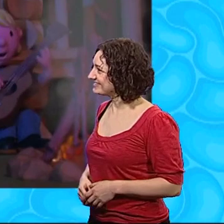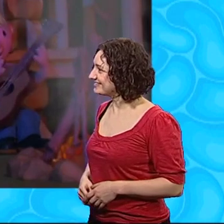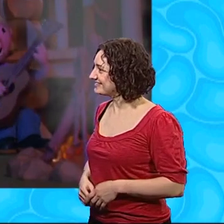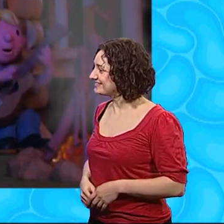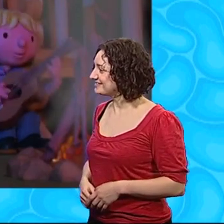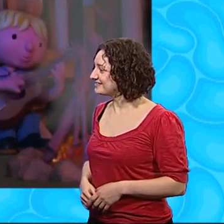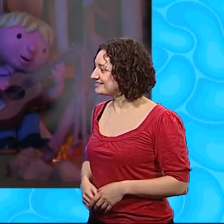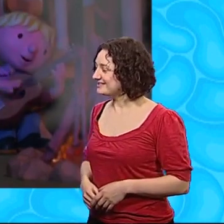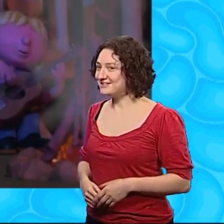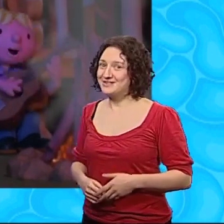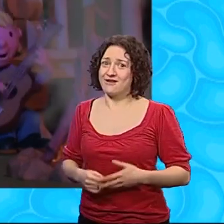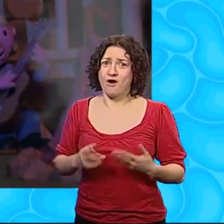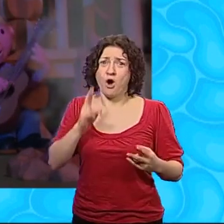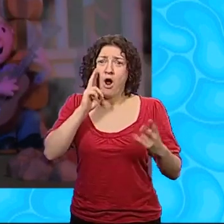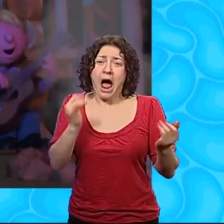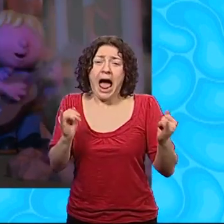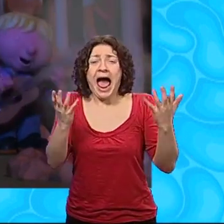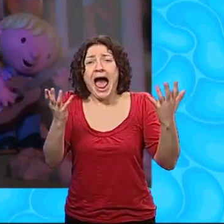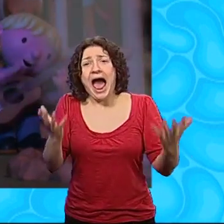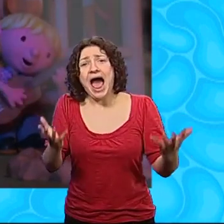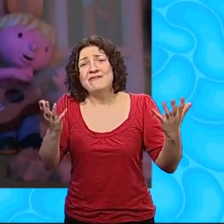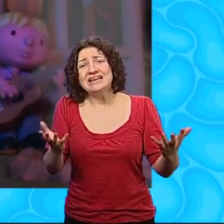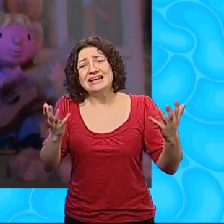Raising a cabin way up to the sky.